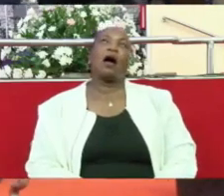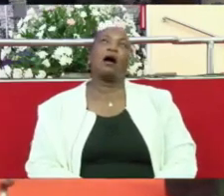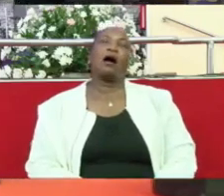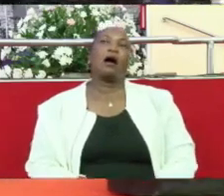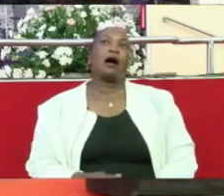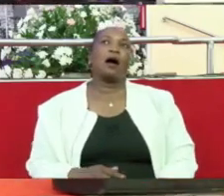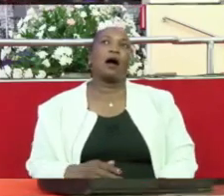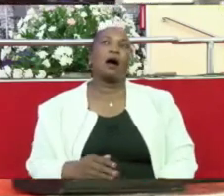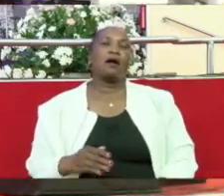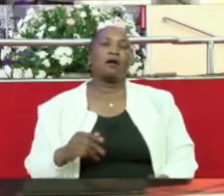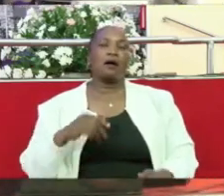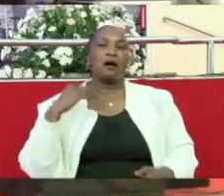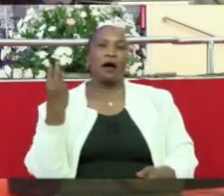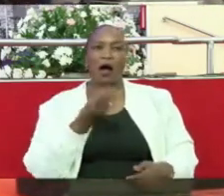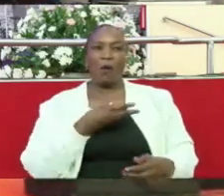and blood.